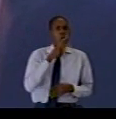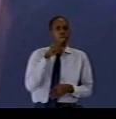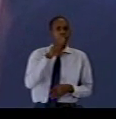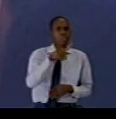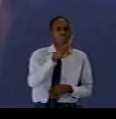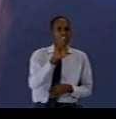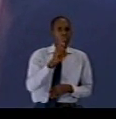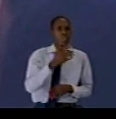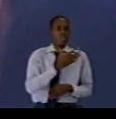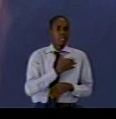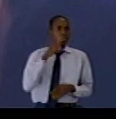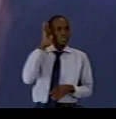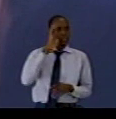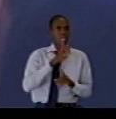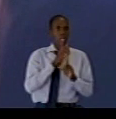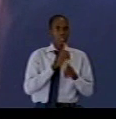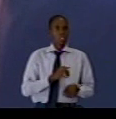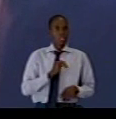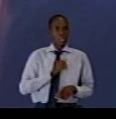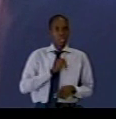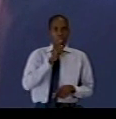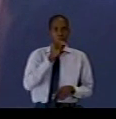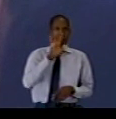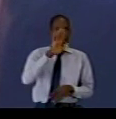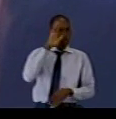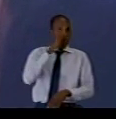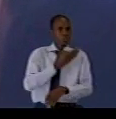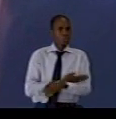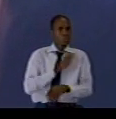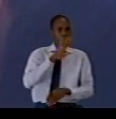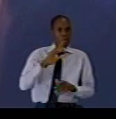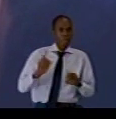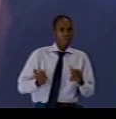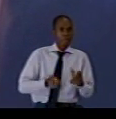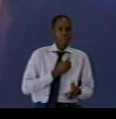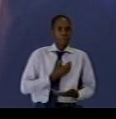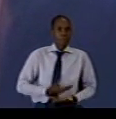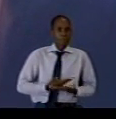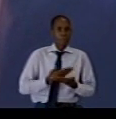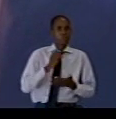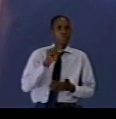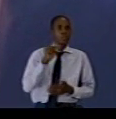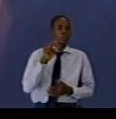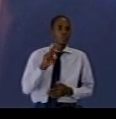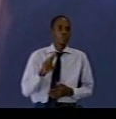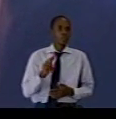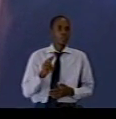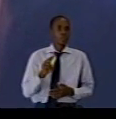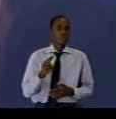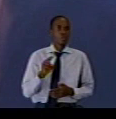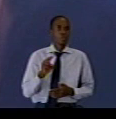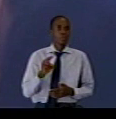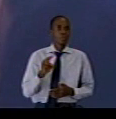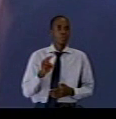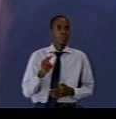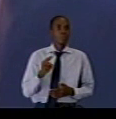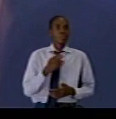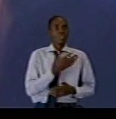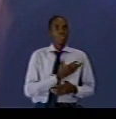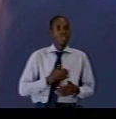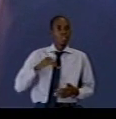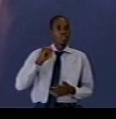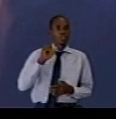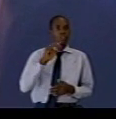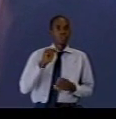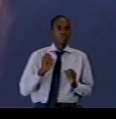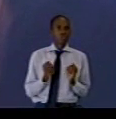thou? And he said, I am thy son, thy firstborn Esau. And Isaac trembled